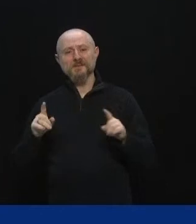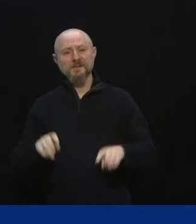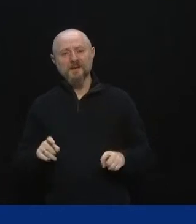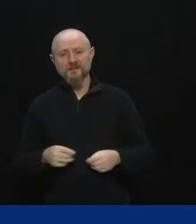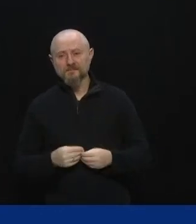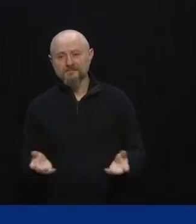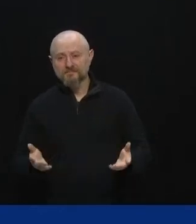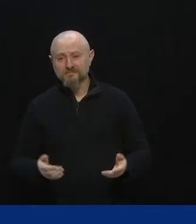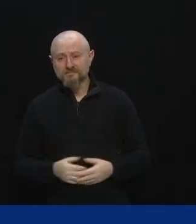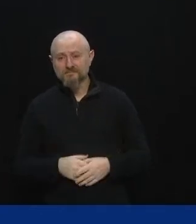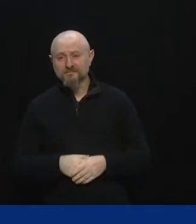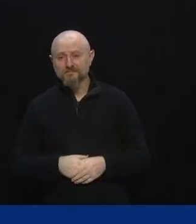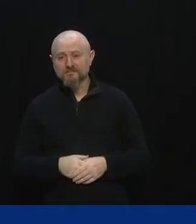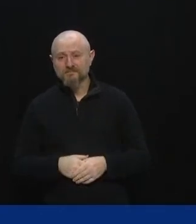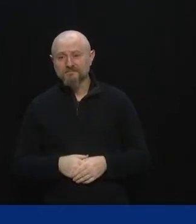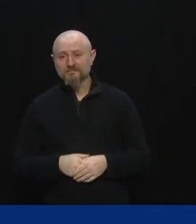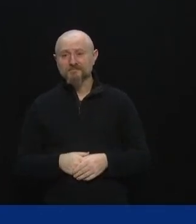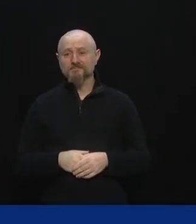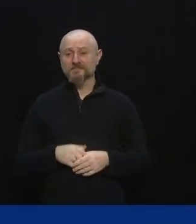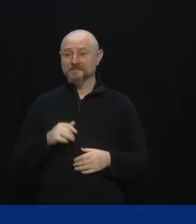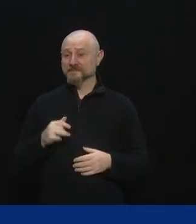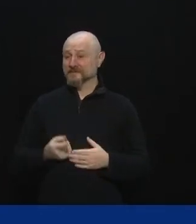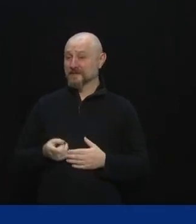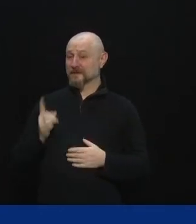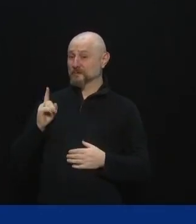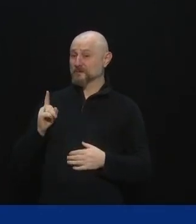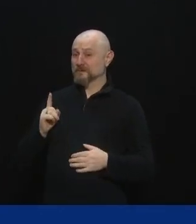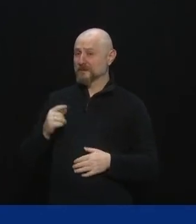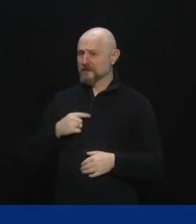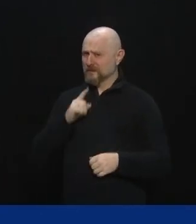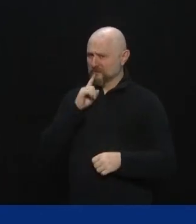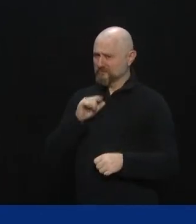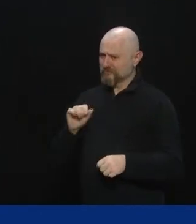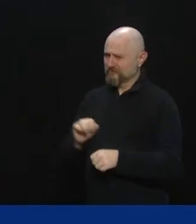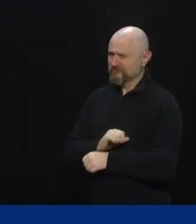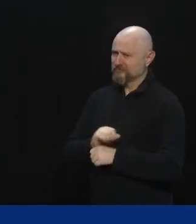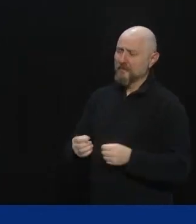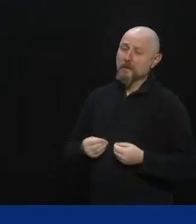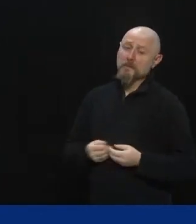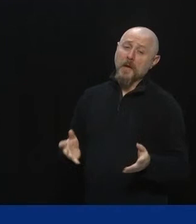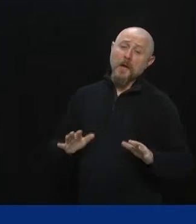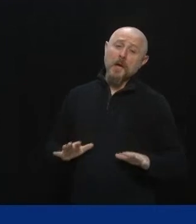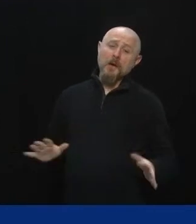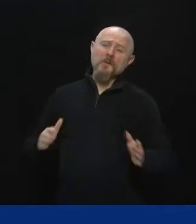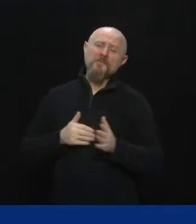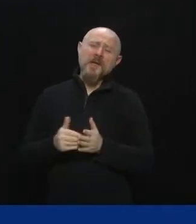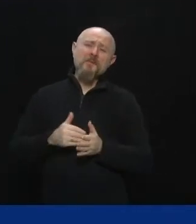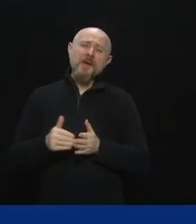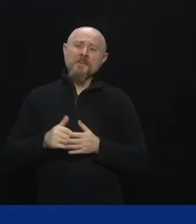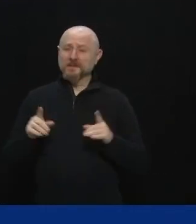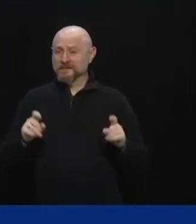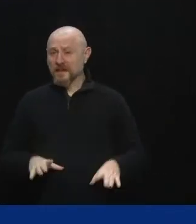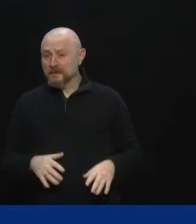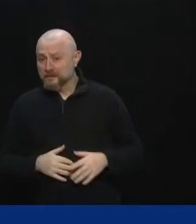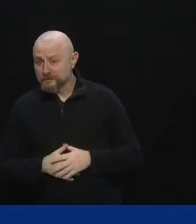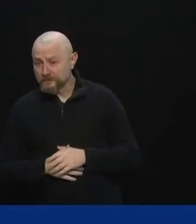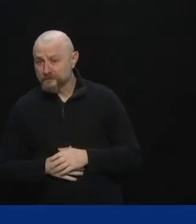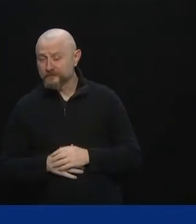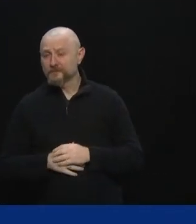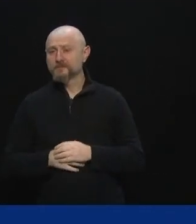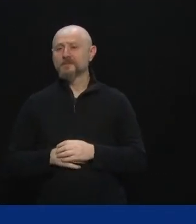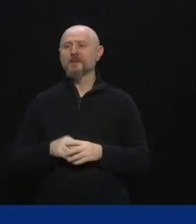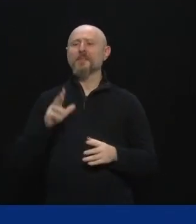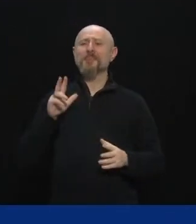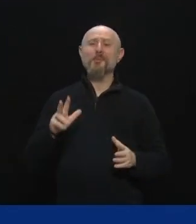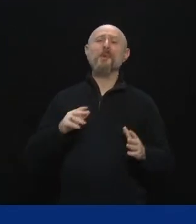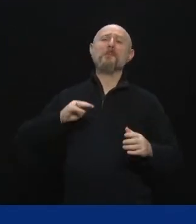just extraordinary a week ago. We actually going to be able to get them in the hands of schools in time. We did it. Not 2, but now 3 million test